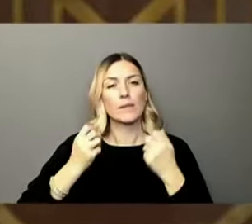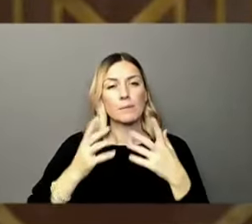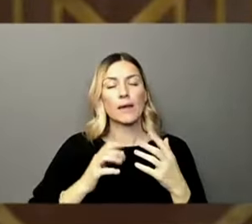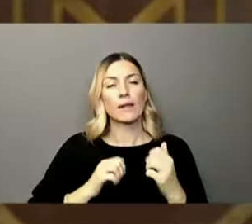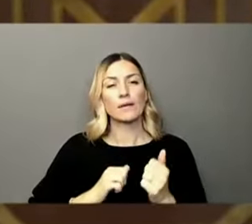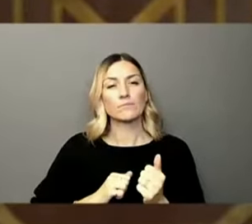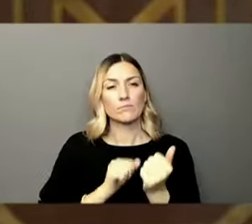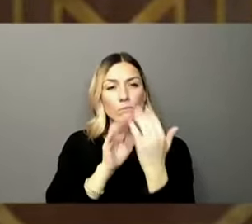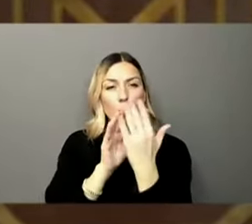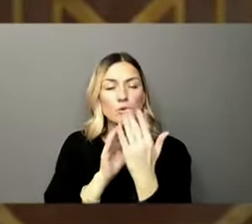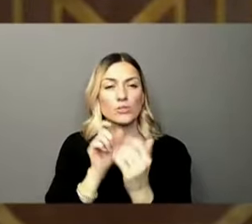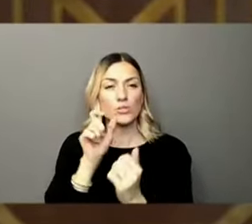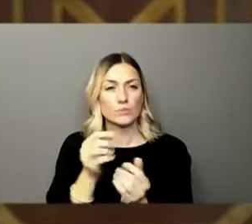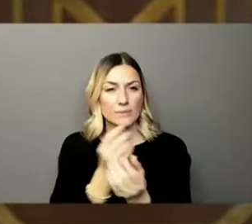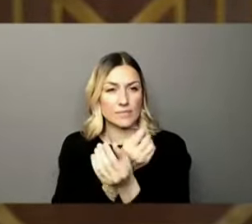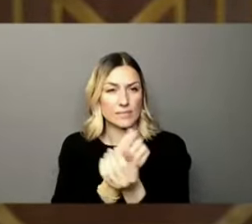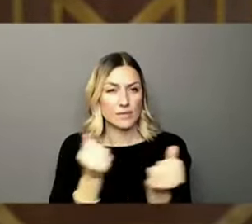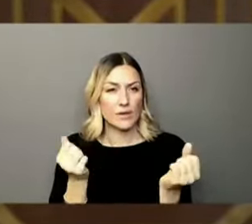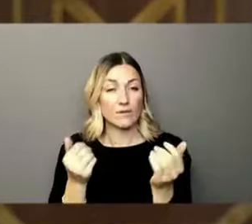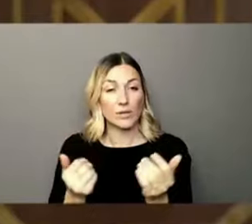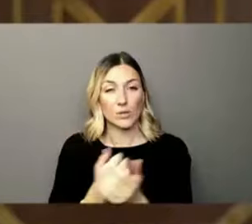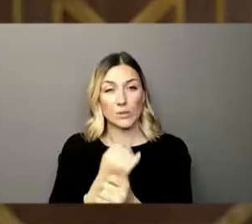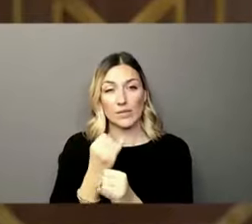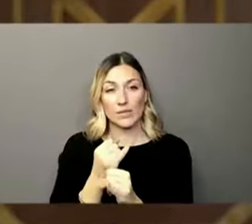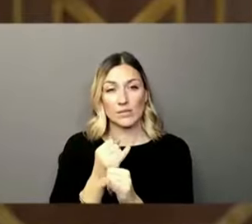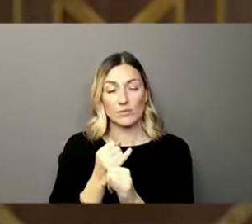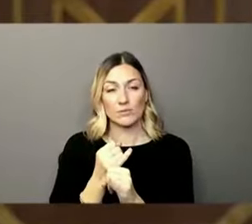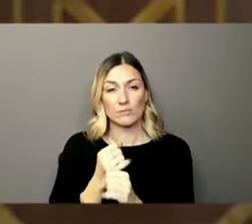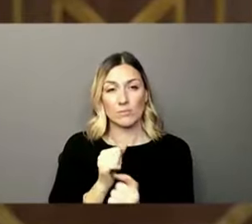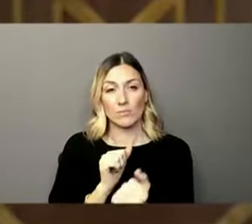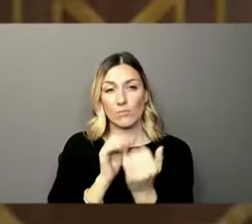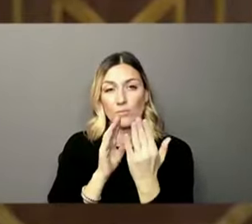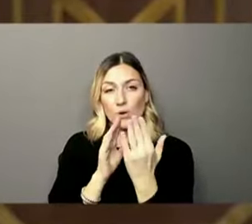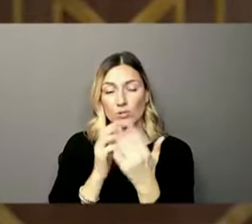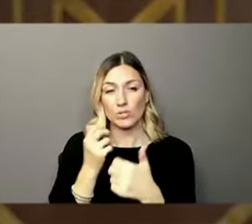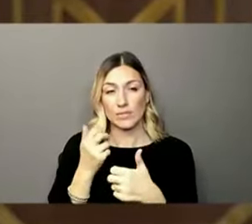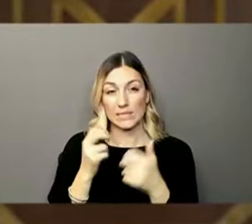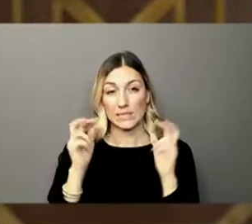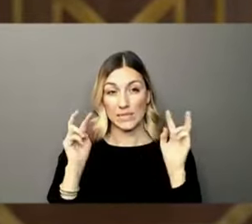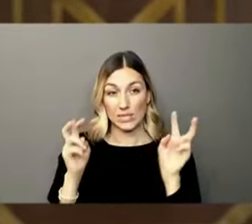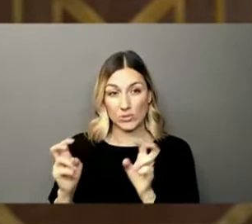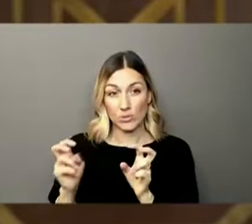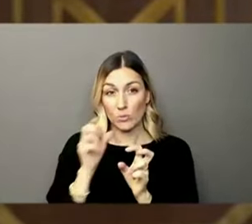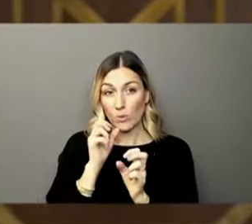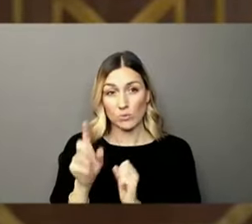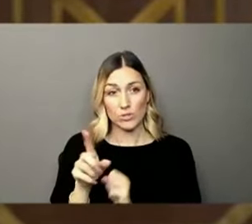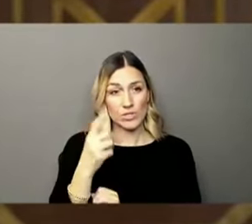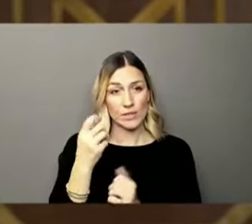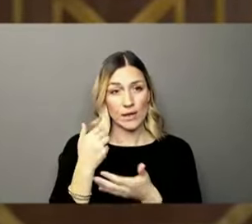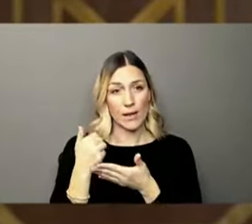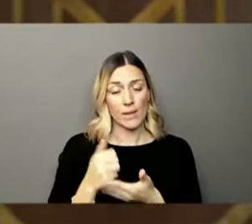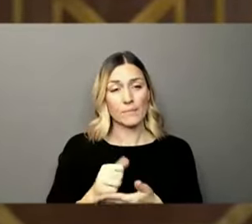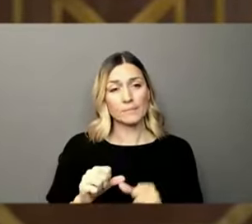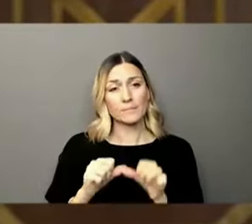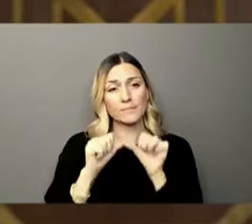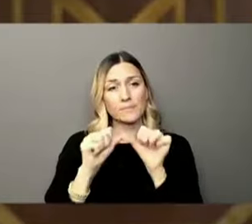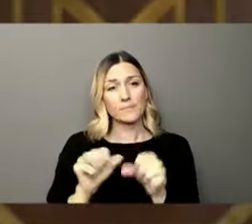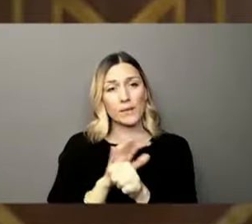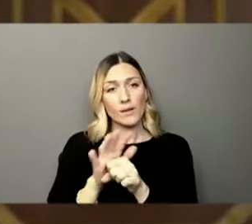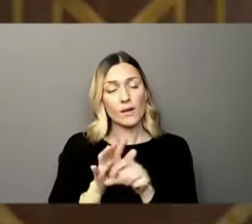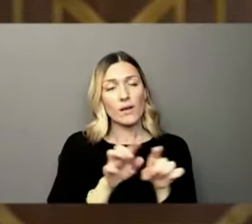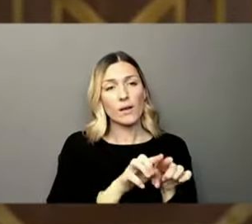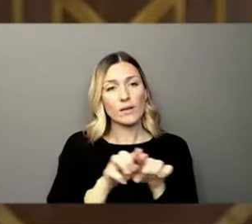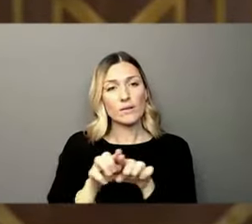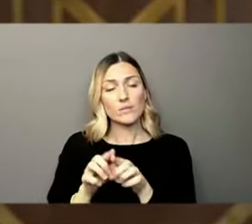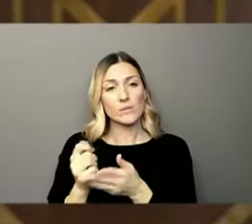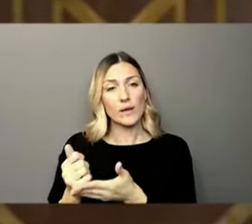in my view, in the form of a new institute to tackle this issue. This will not only help you address the issue of long COVID, will also help us solve the